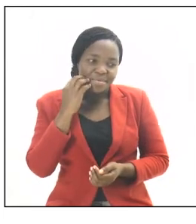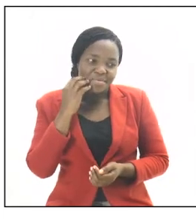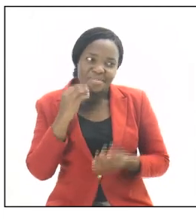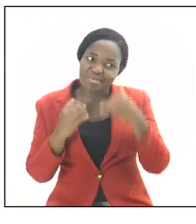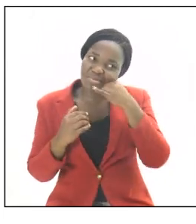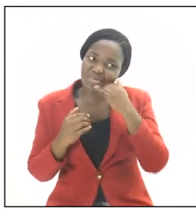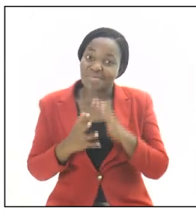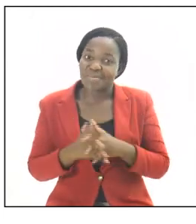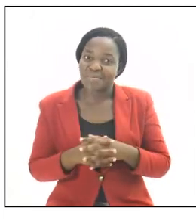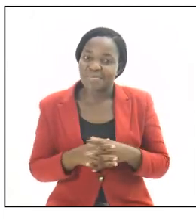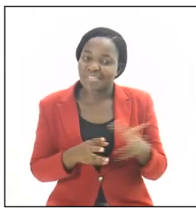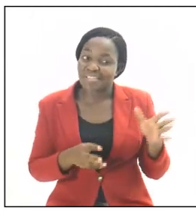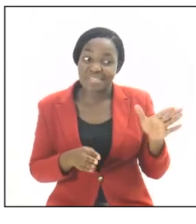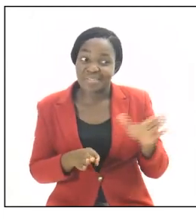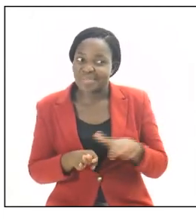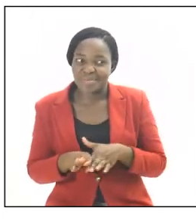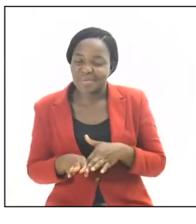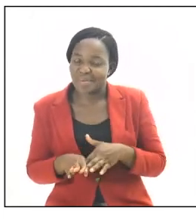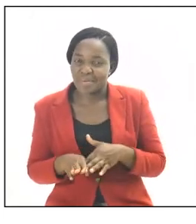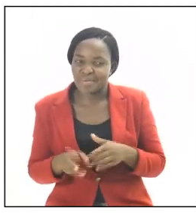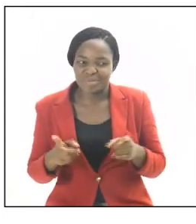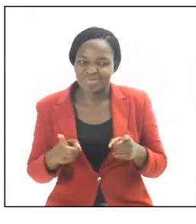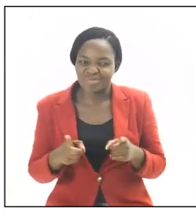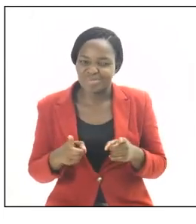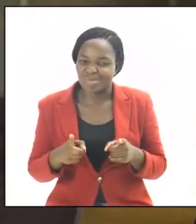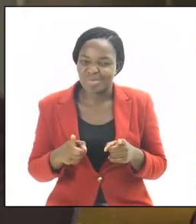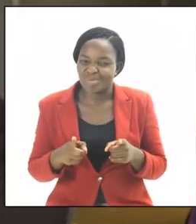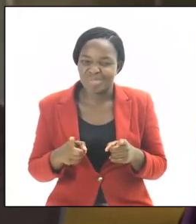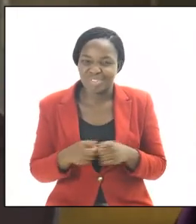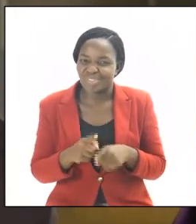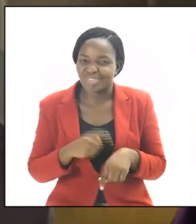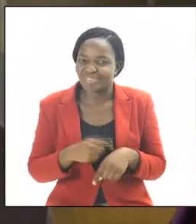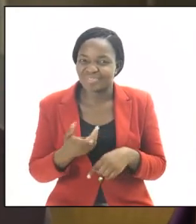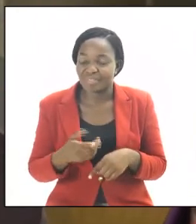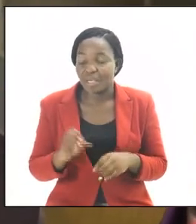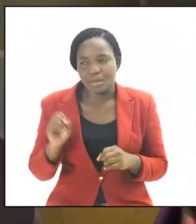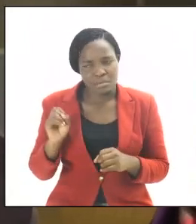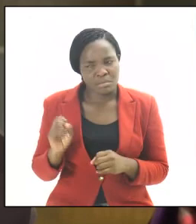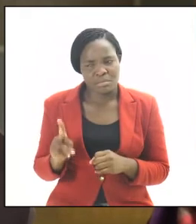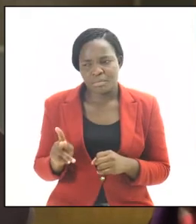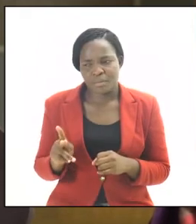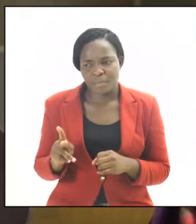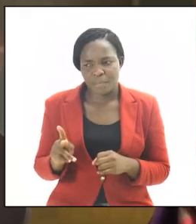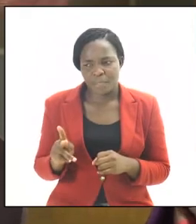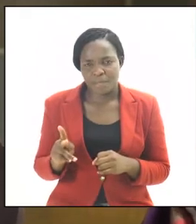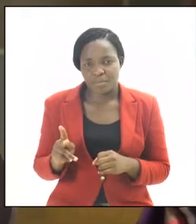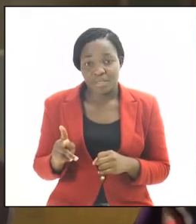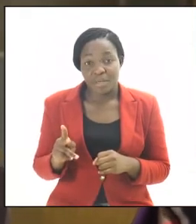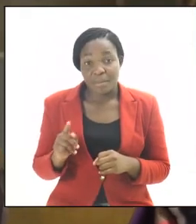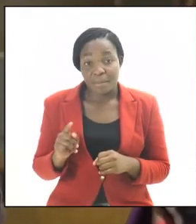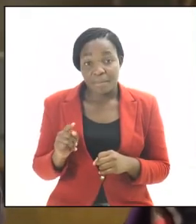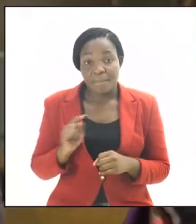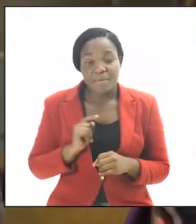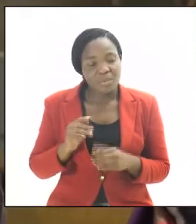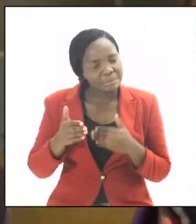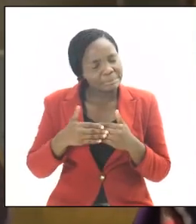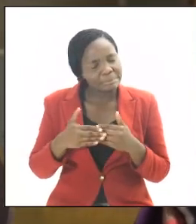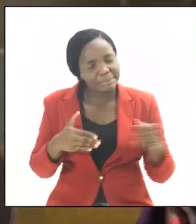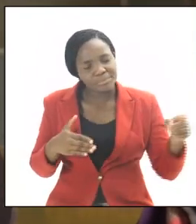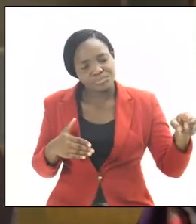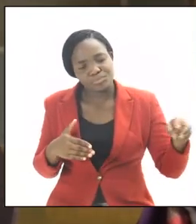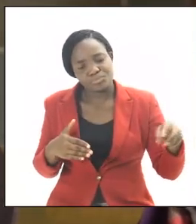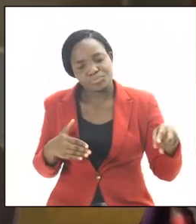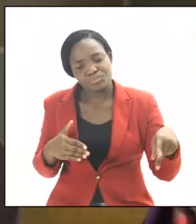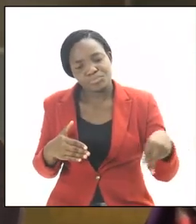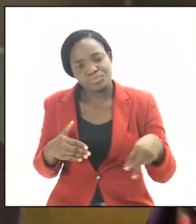in just to bother you with such a silly question. It's okay, Ben. You did not disturb me. I was a few seconds away.